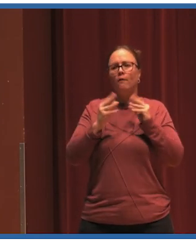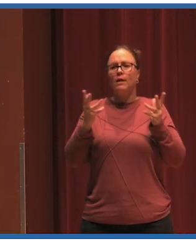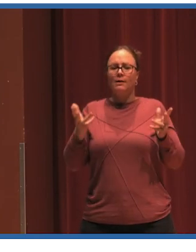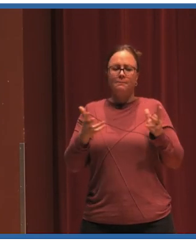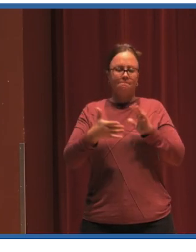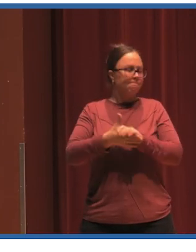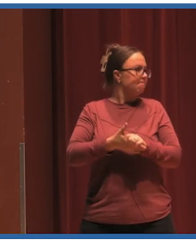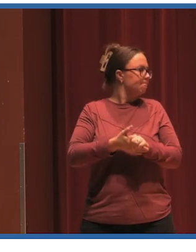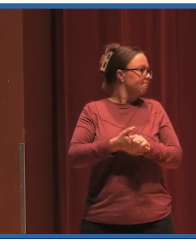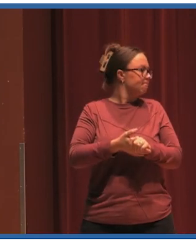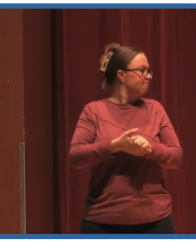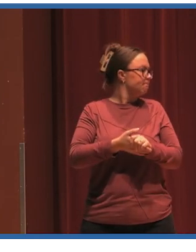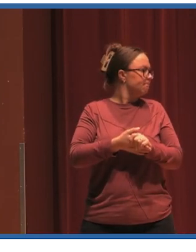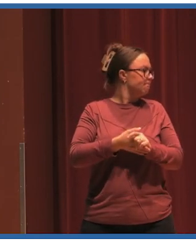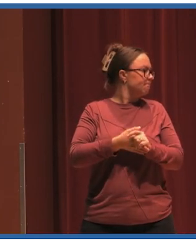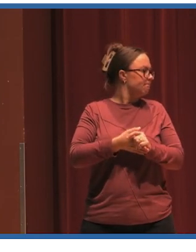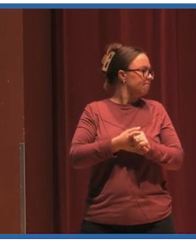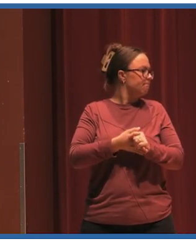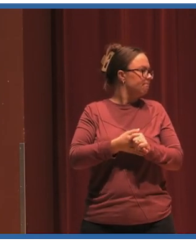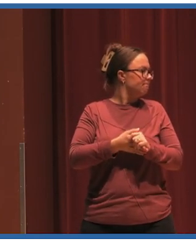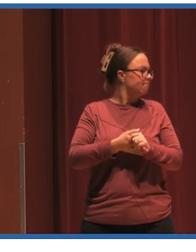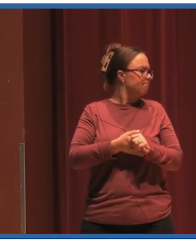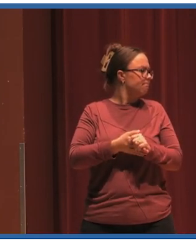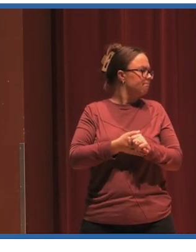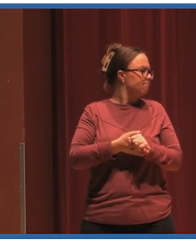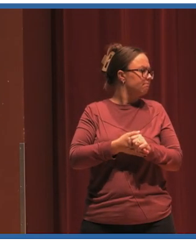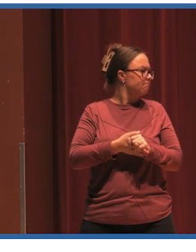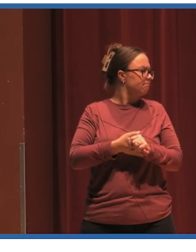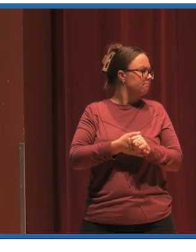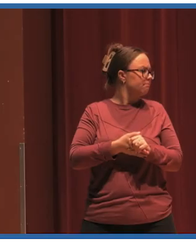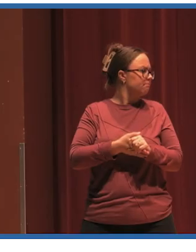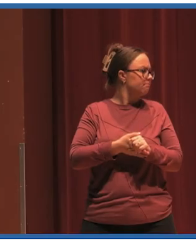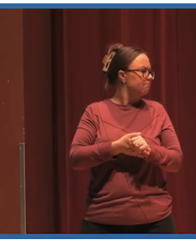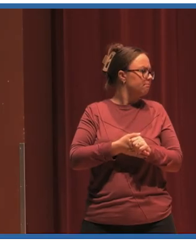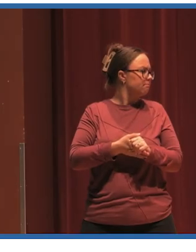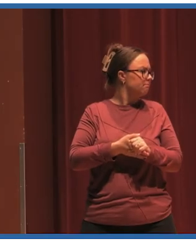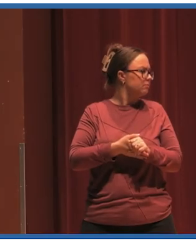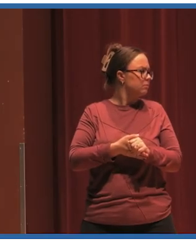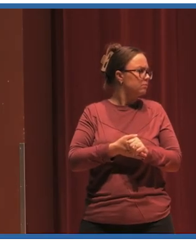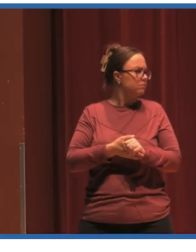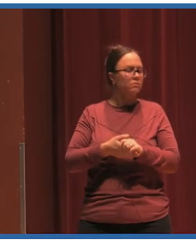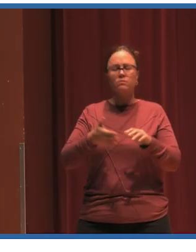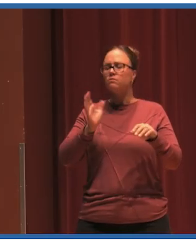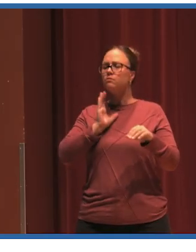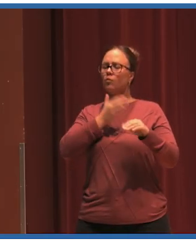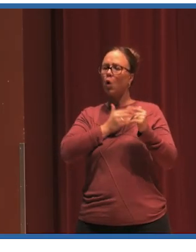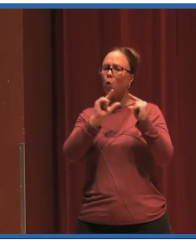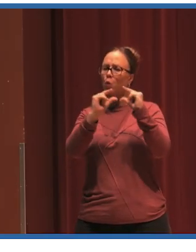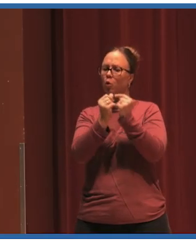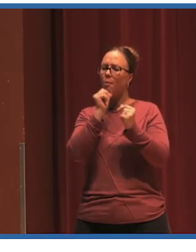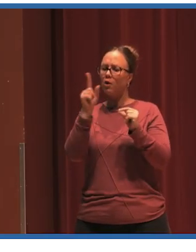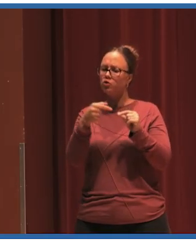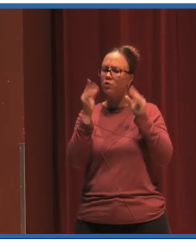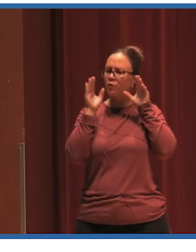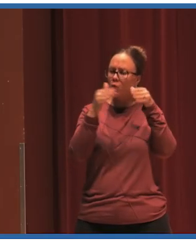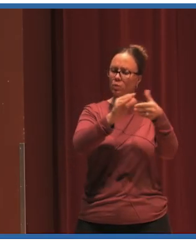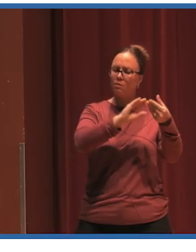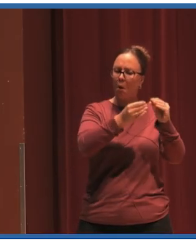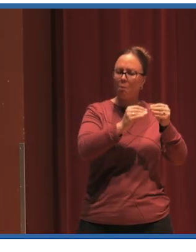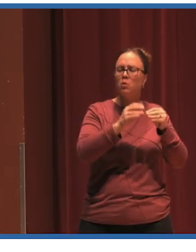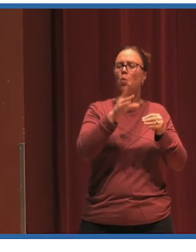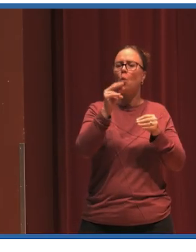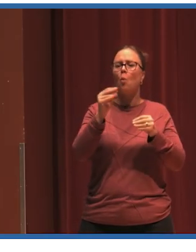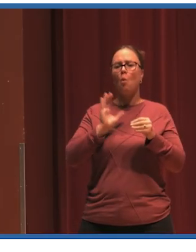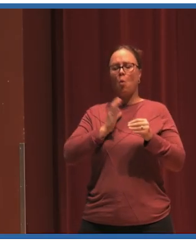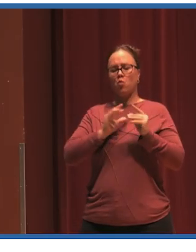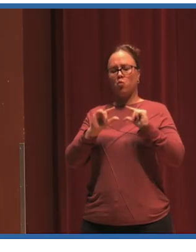don't have all the statistics and all the different things. Our group is more boots on the ground, and I think our boots on the ground is, I'm gonna